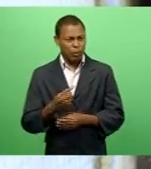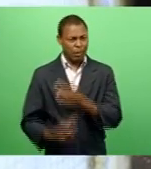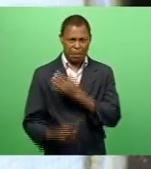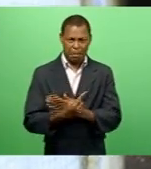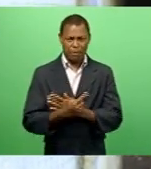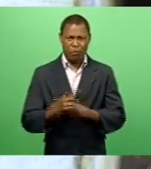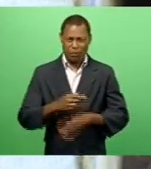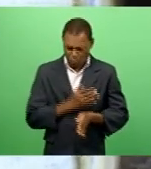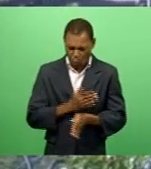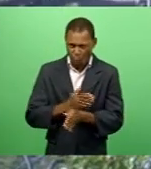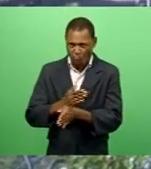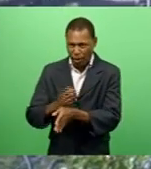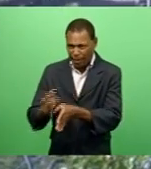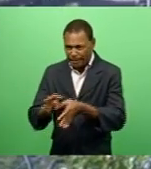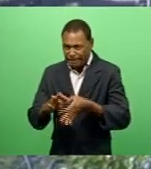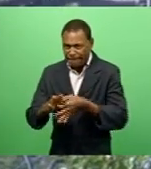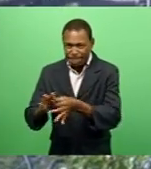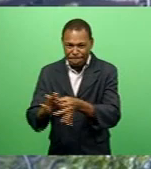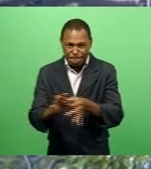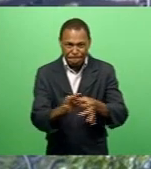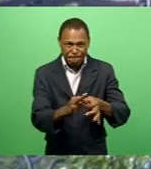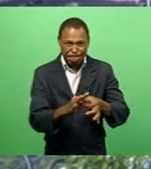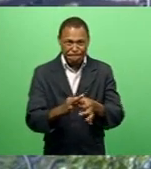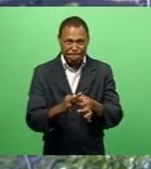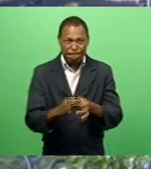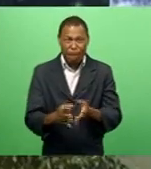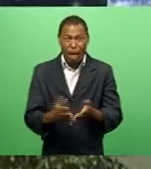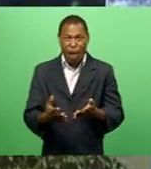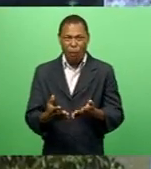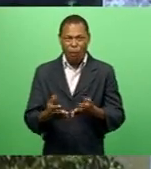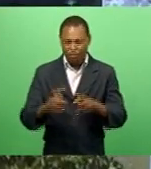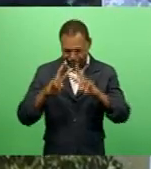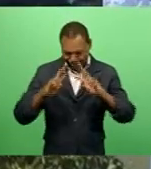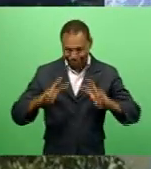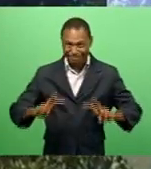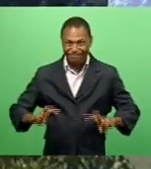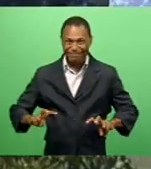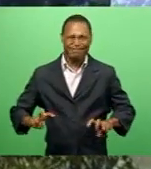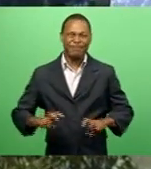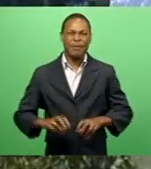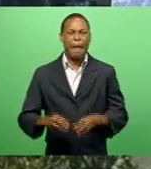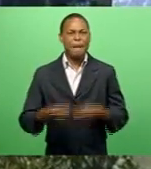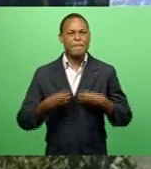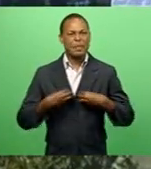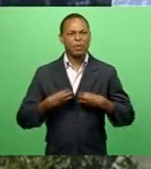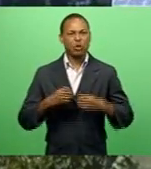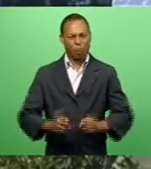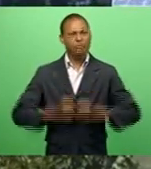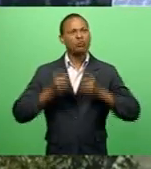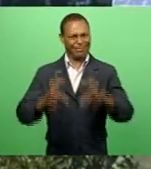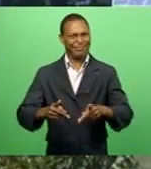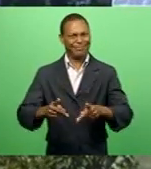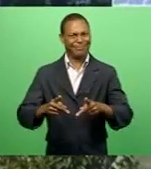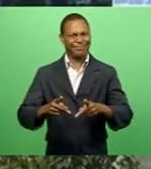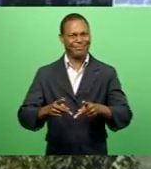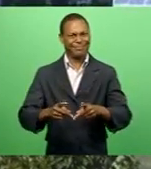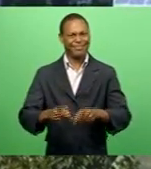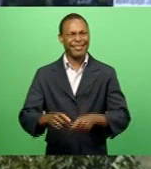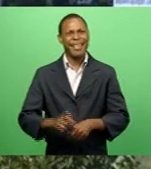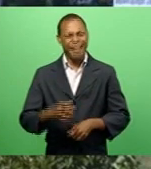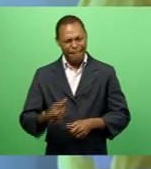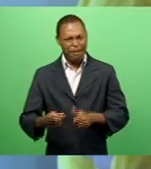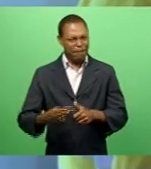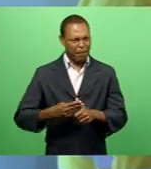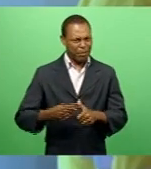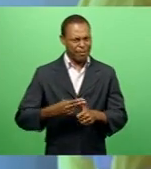closely with these active mining leases to be able to explore any new business development opportunities and also to ramp up production, given the favorable economic